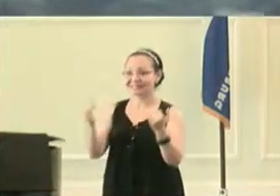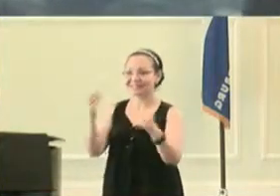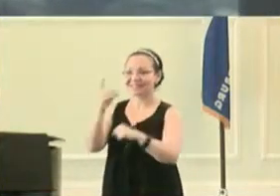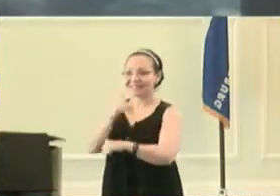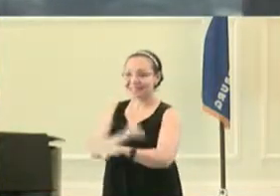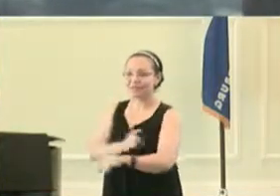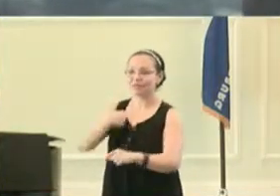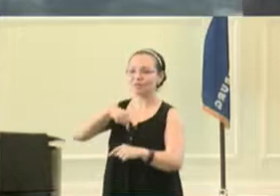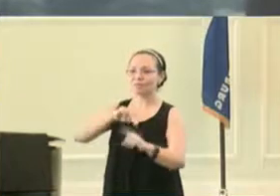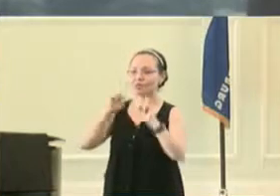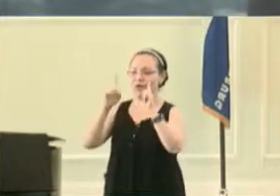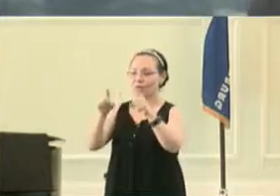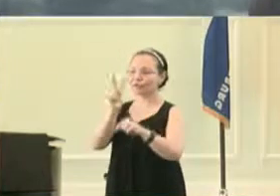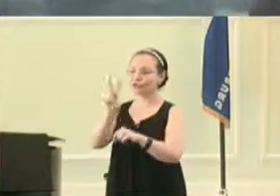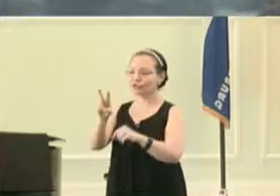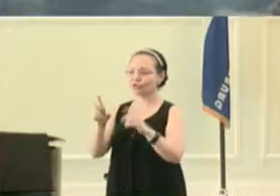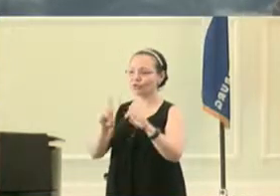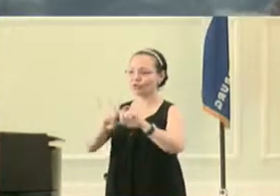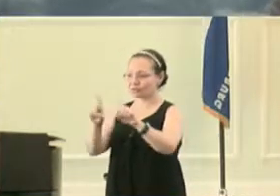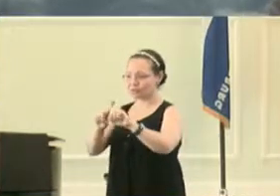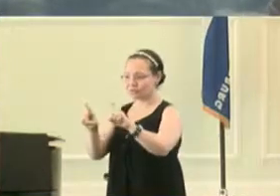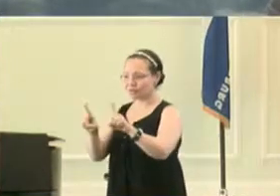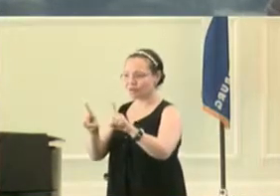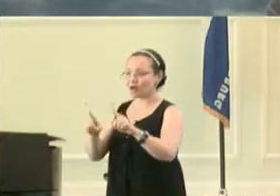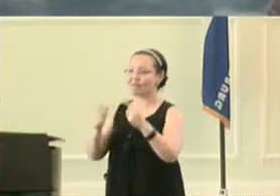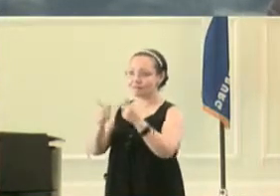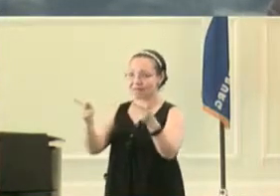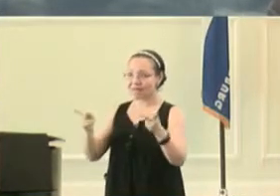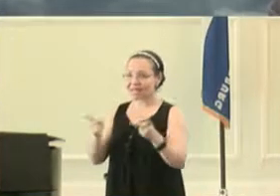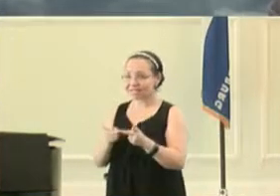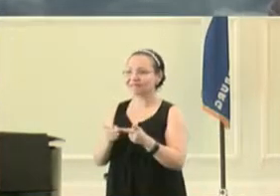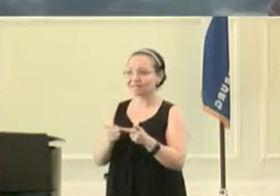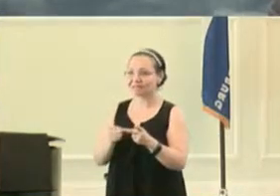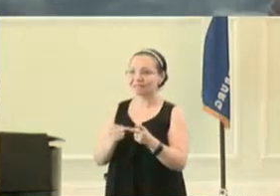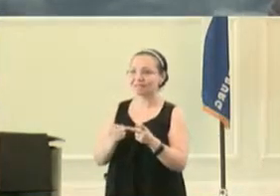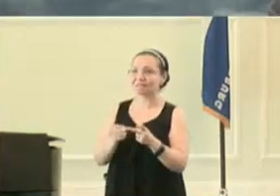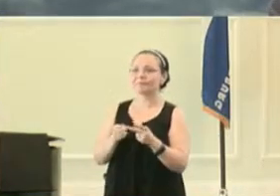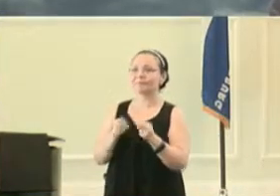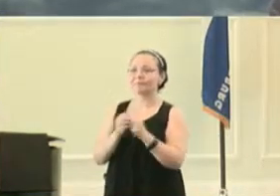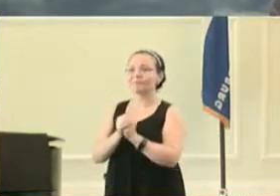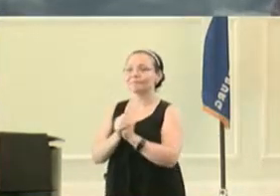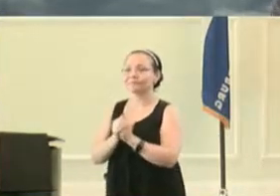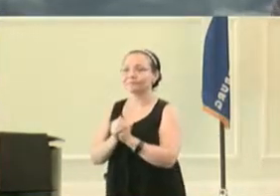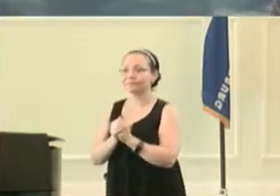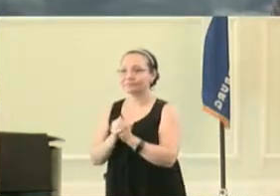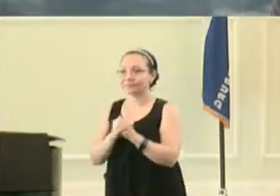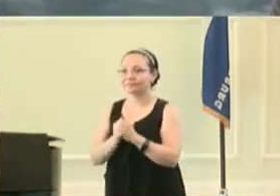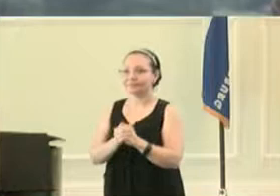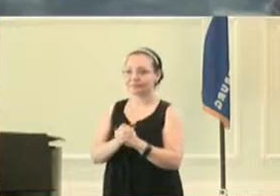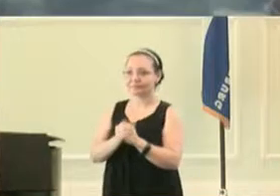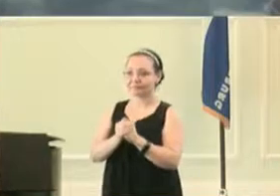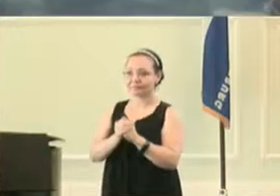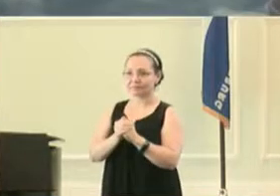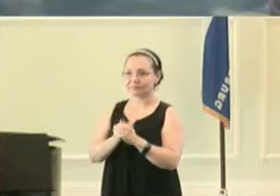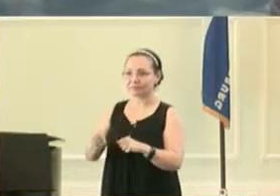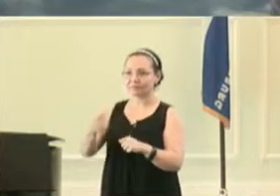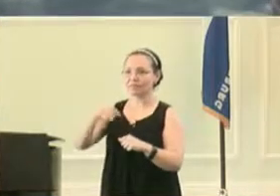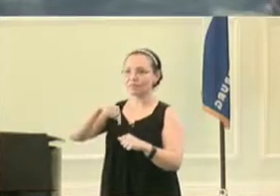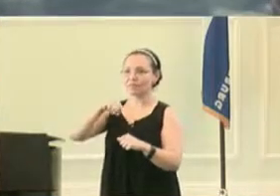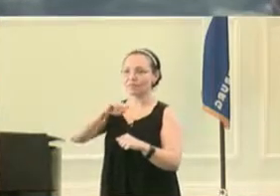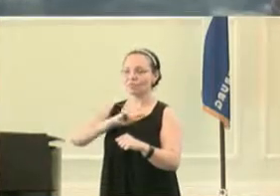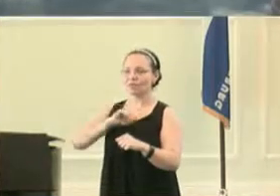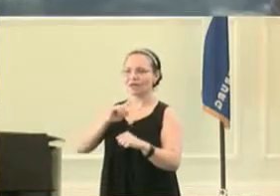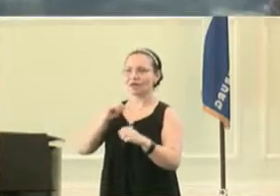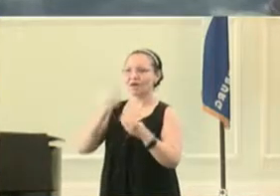to two places. One is to the laundromat and also to Aldi's, and what we are providing is